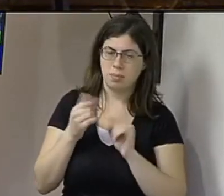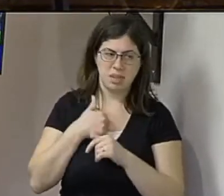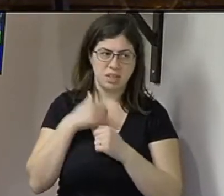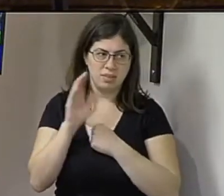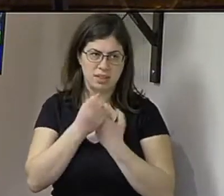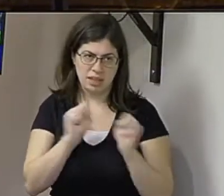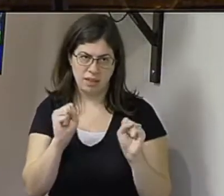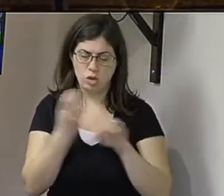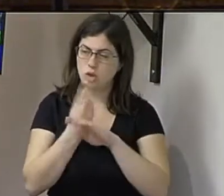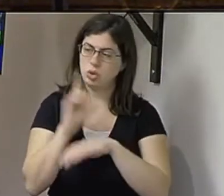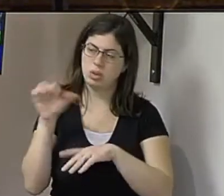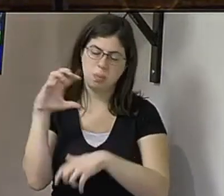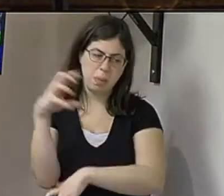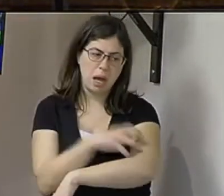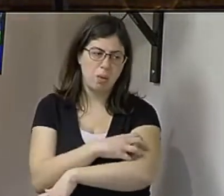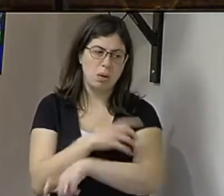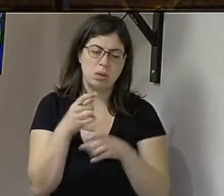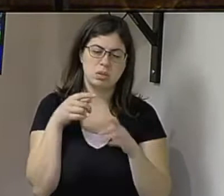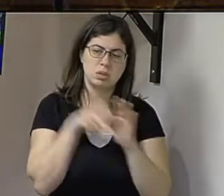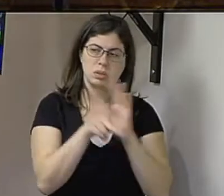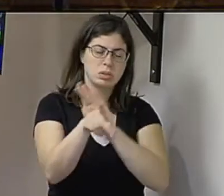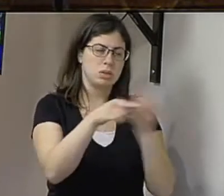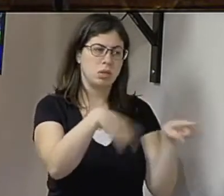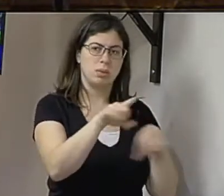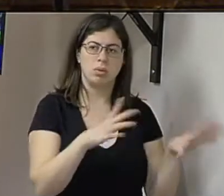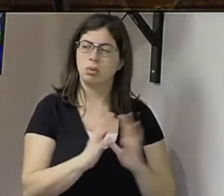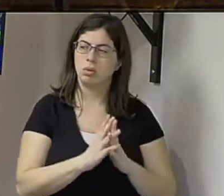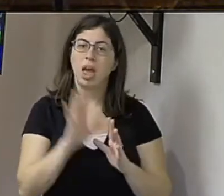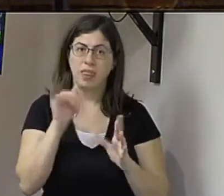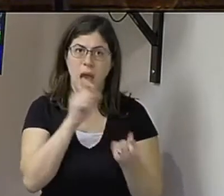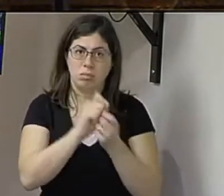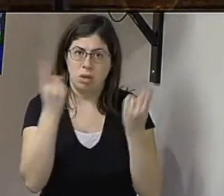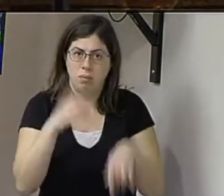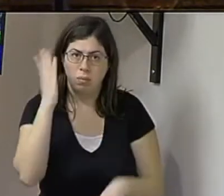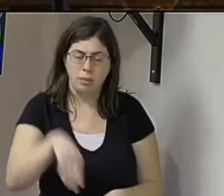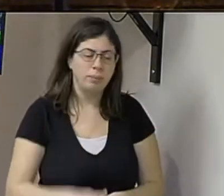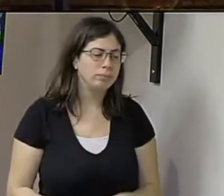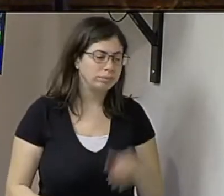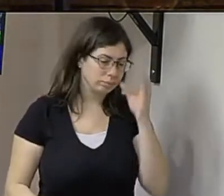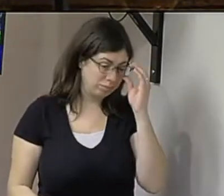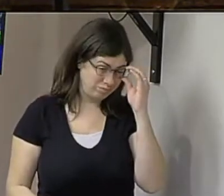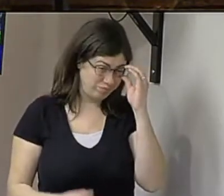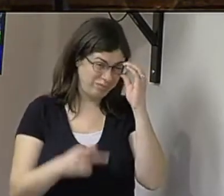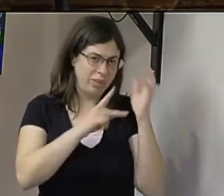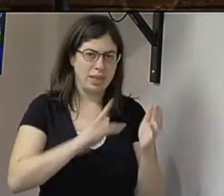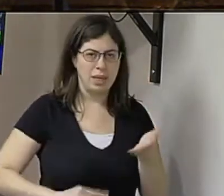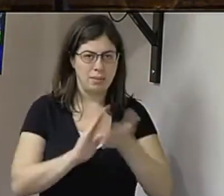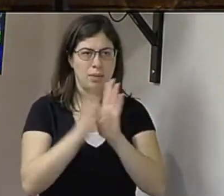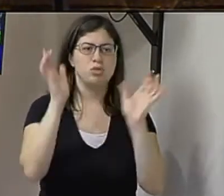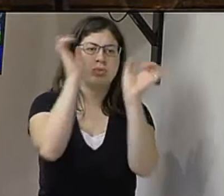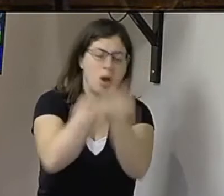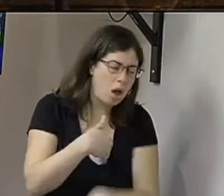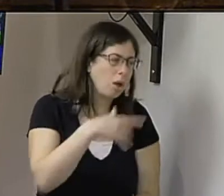and then use the king's power to get other people that they didn't like. And that's exactly what's about to happen. The king gets drunk. He commands